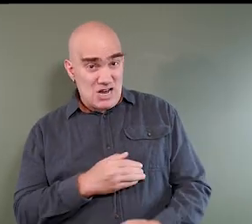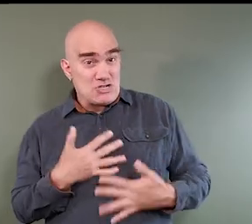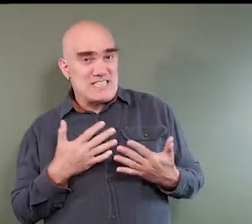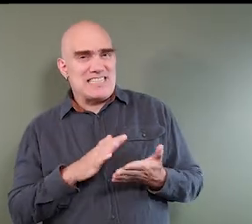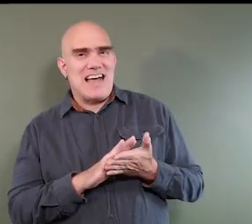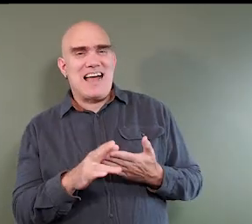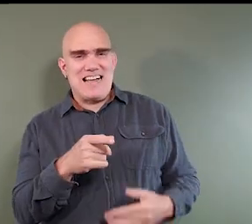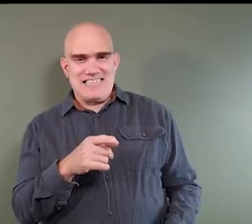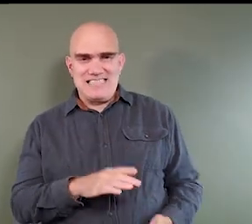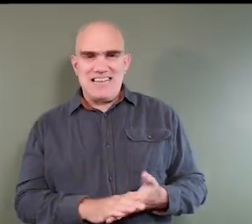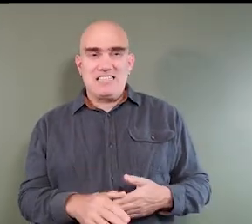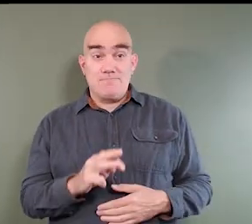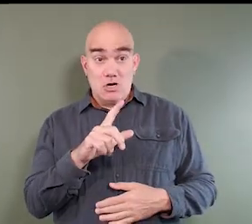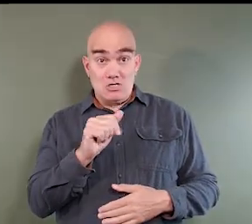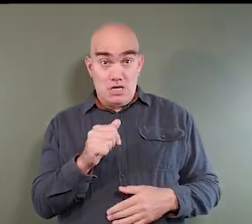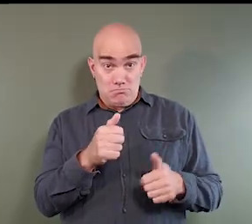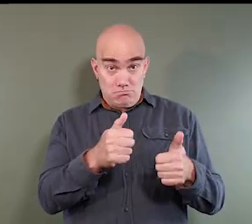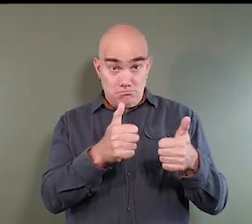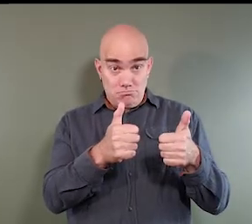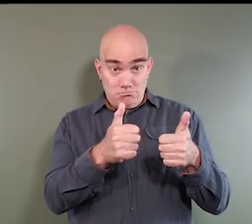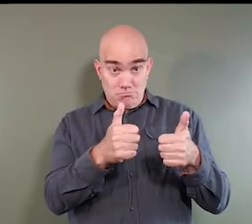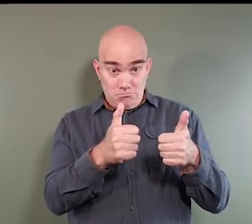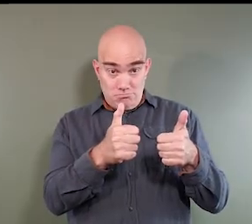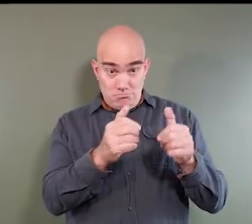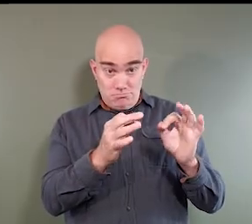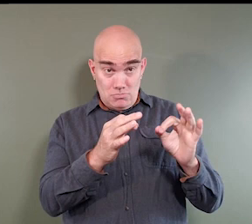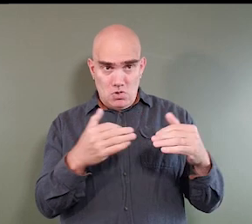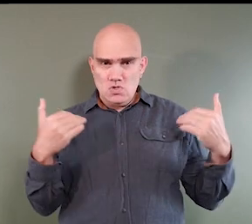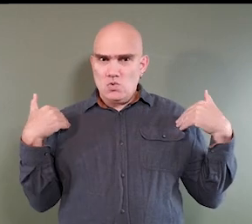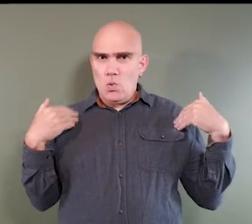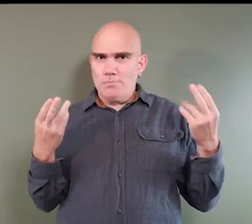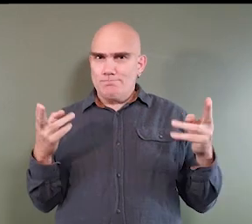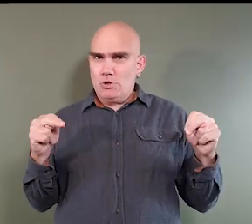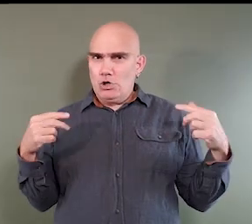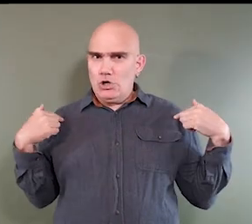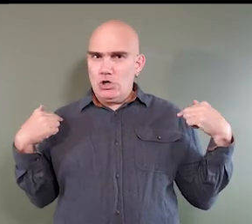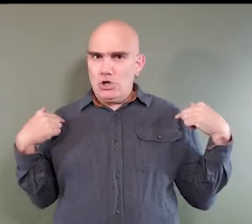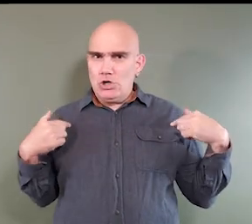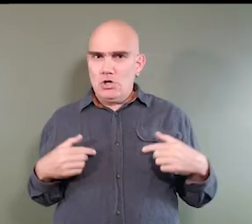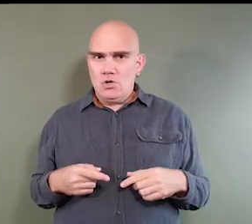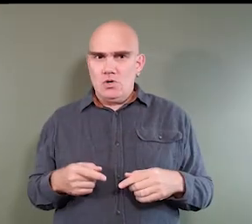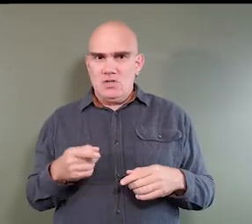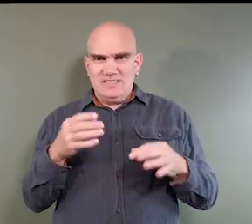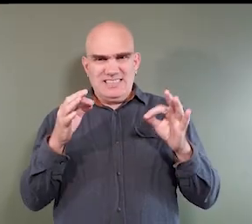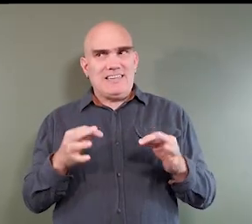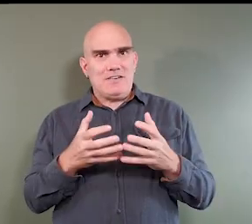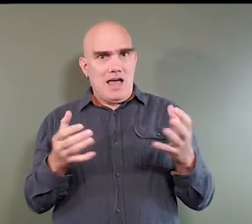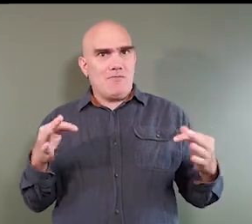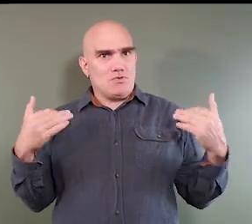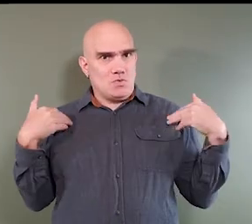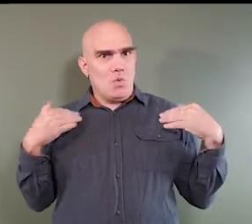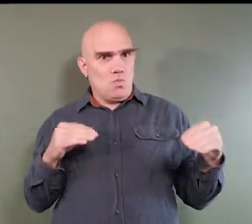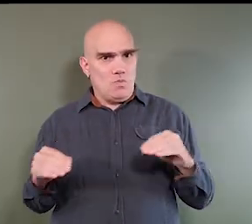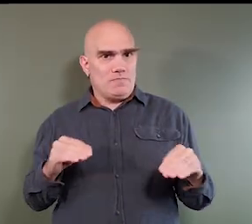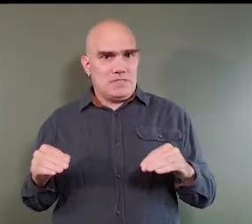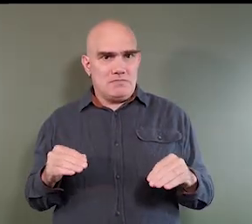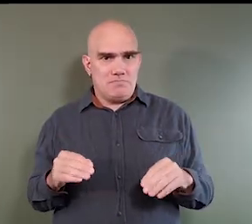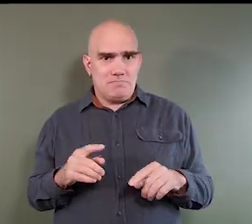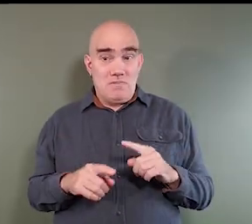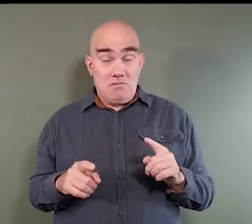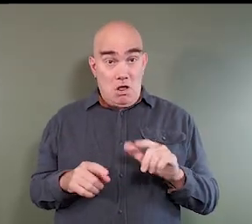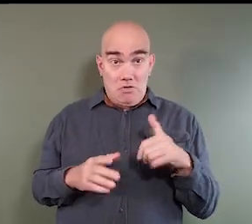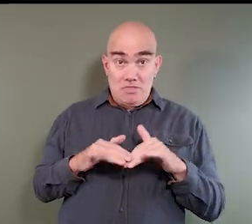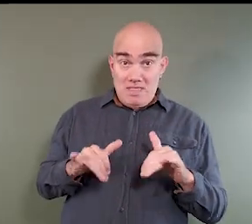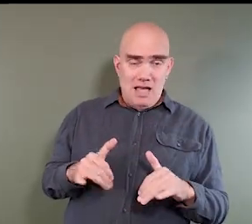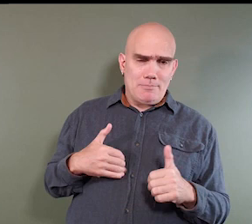Energized. Nice. Marcela, we good? Shoulders are burning. Yeah. Definitely a lot But of shoulder that, movement.